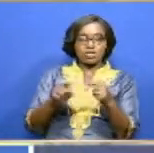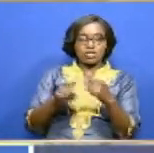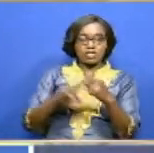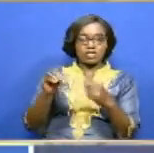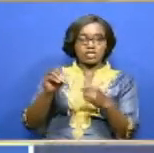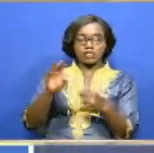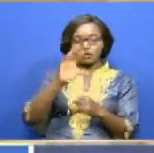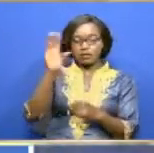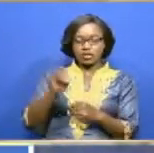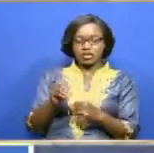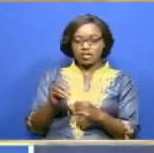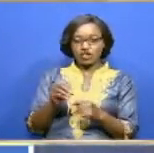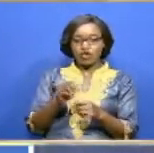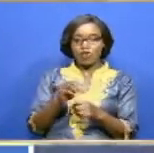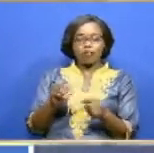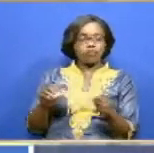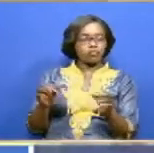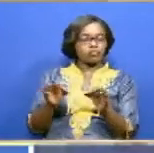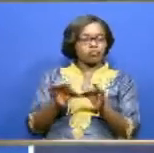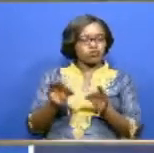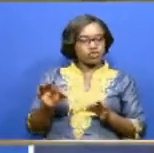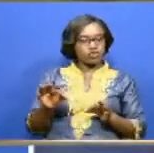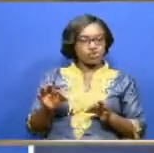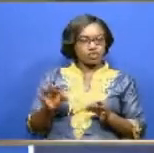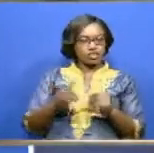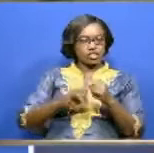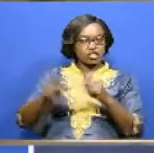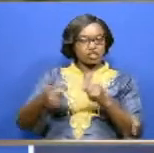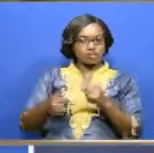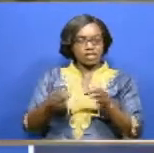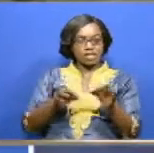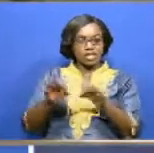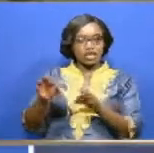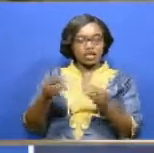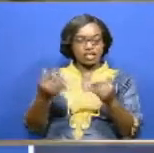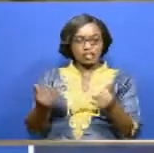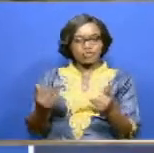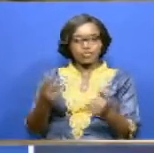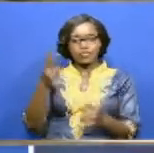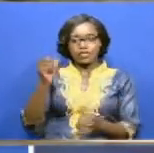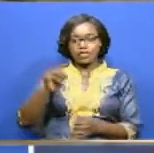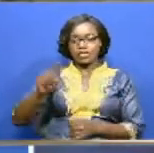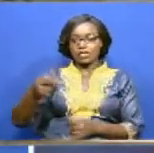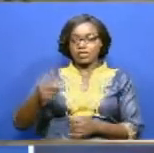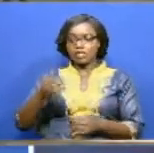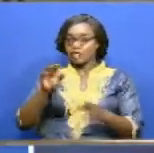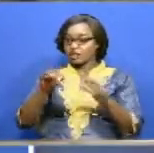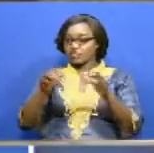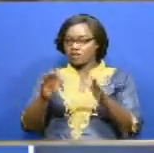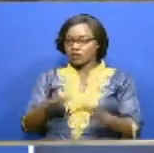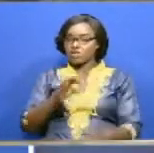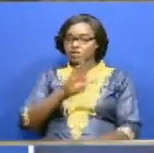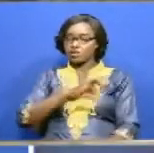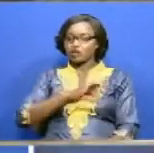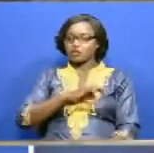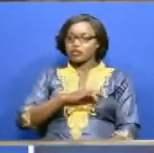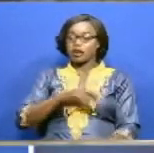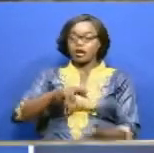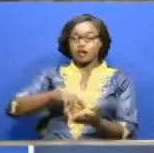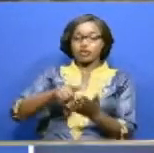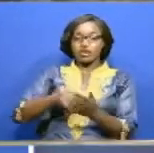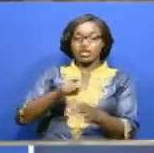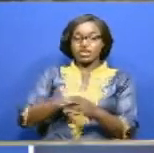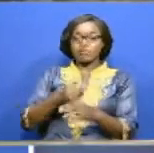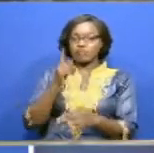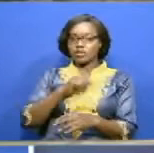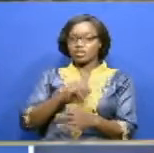total acreage, so it's about 6,000 acres currently. More than 20,000 farmers are set to benefit from the project once complete. Some